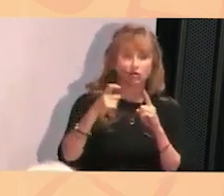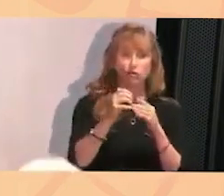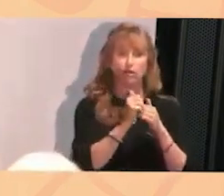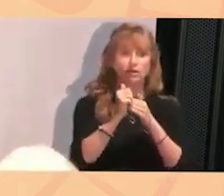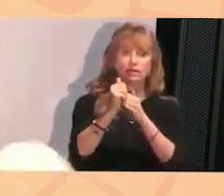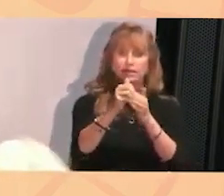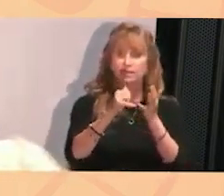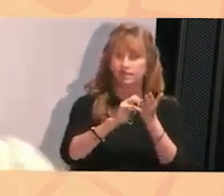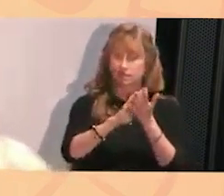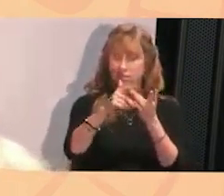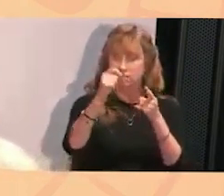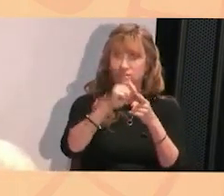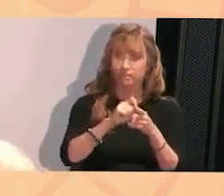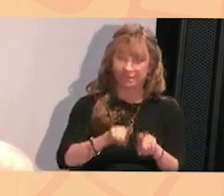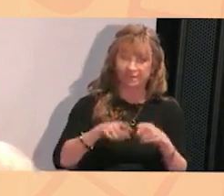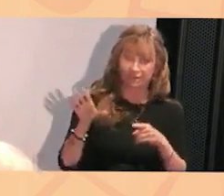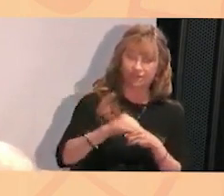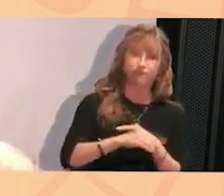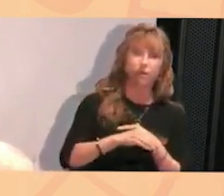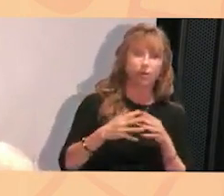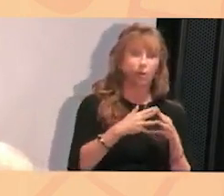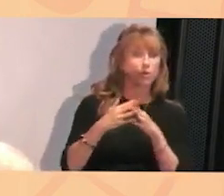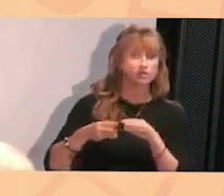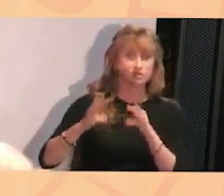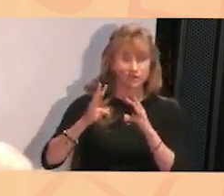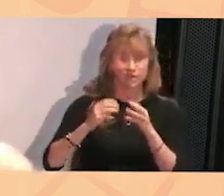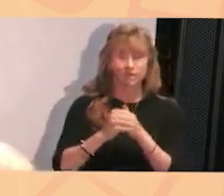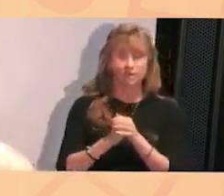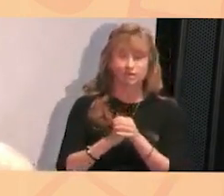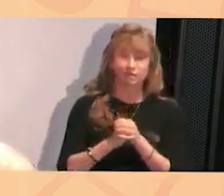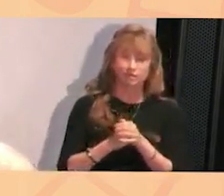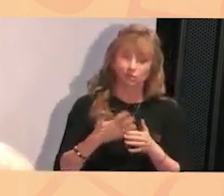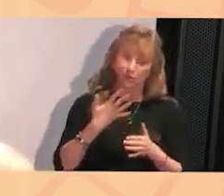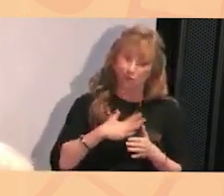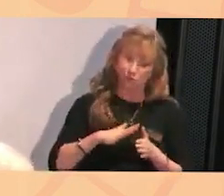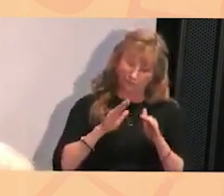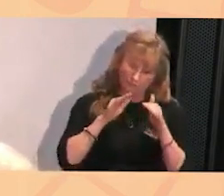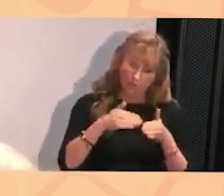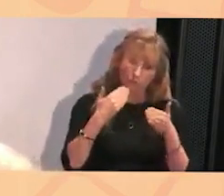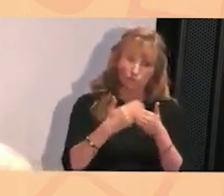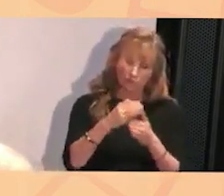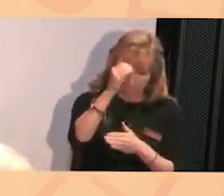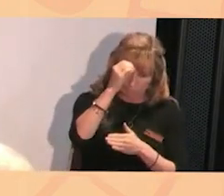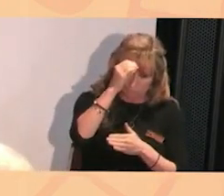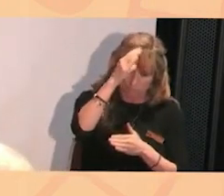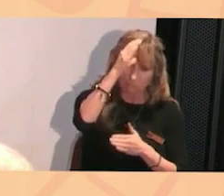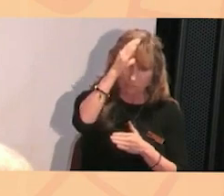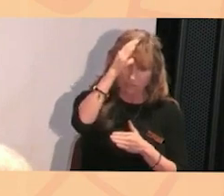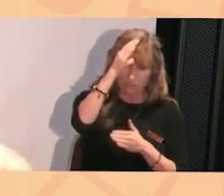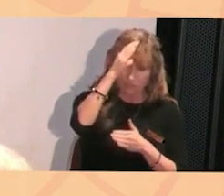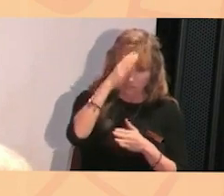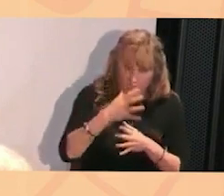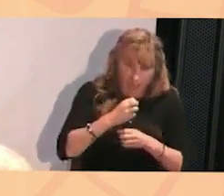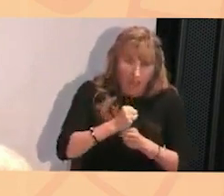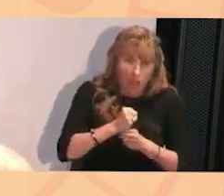explored as alternatives to Western governance. The foundation remains in the legacy of knowledge systems held by